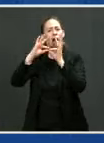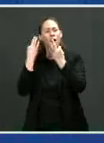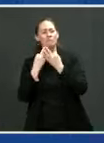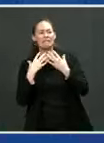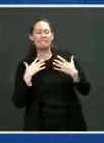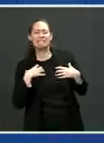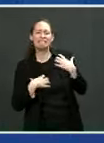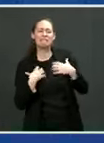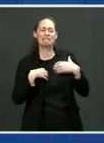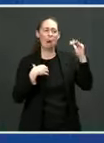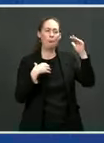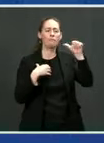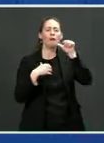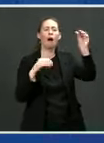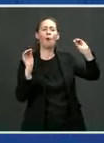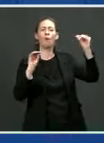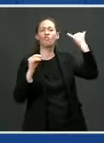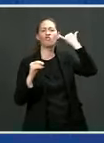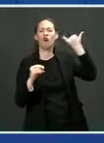You knew Billy since grade school.